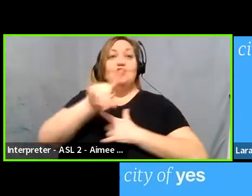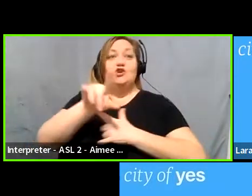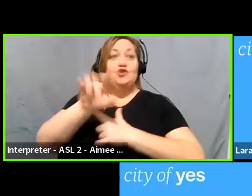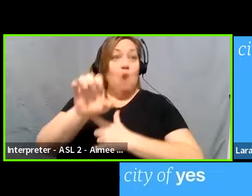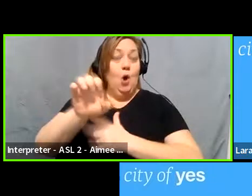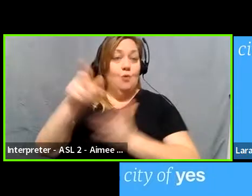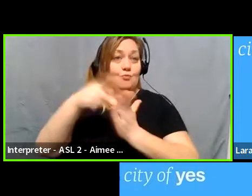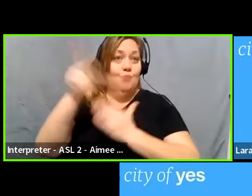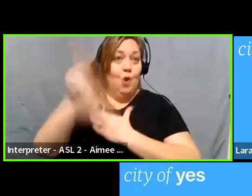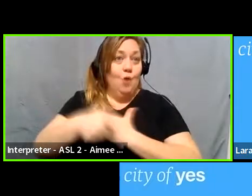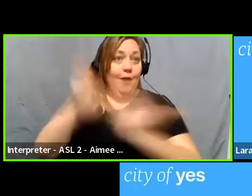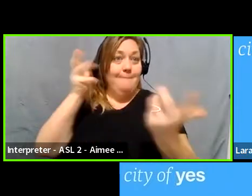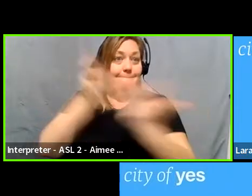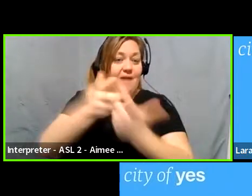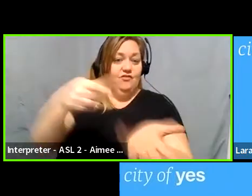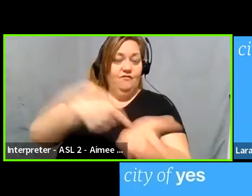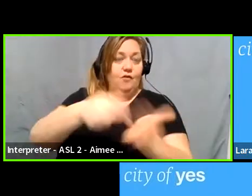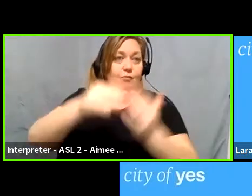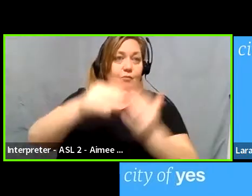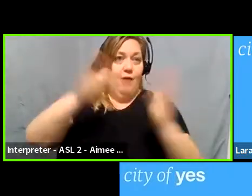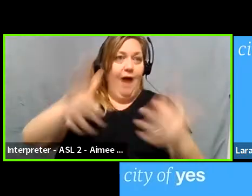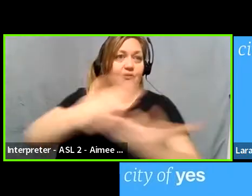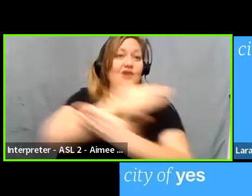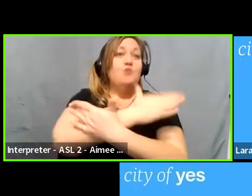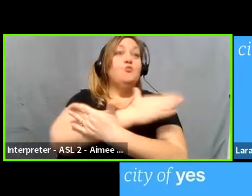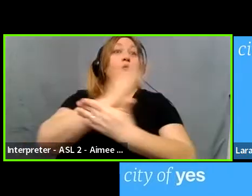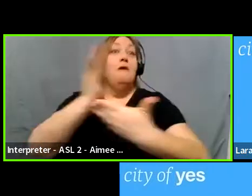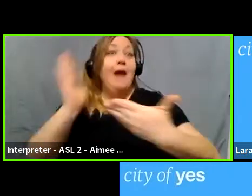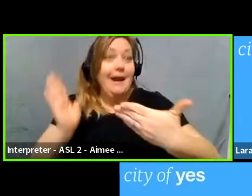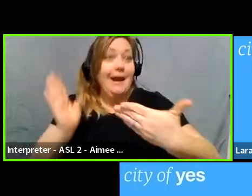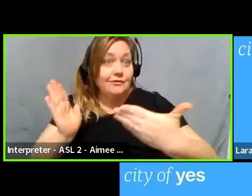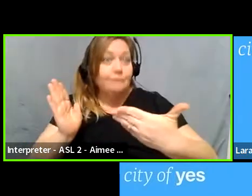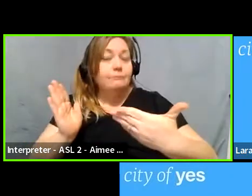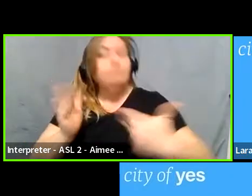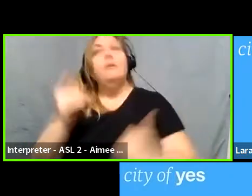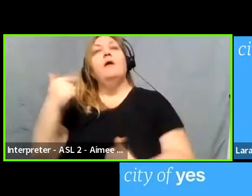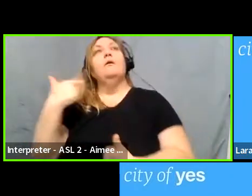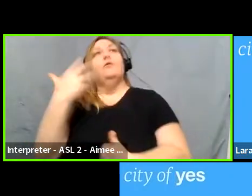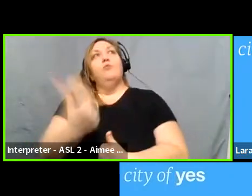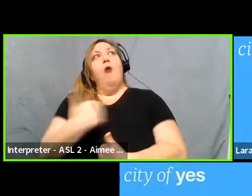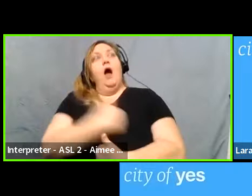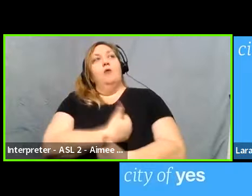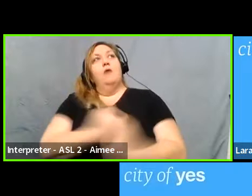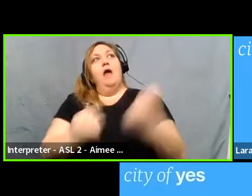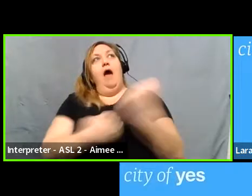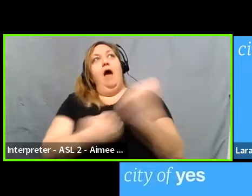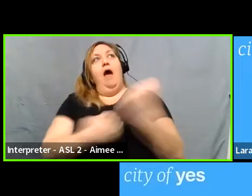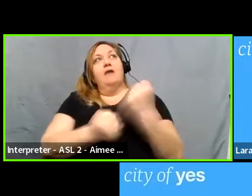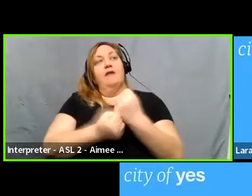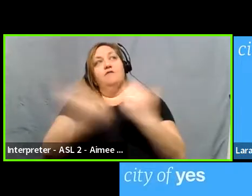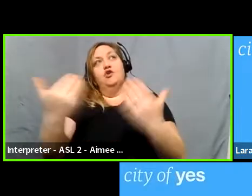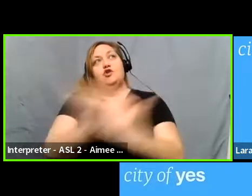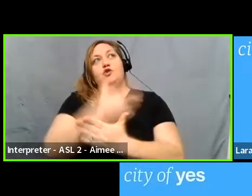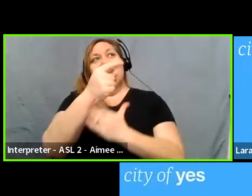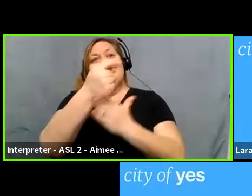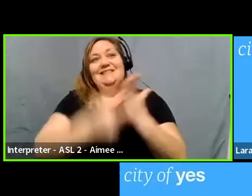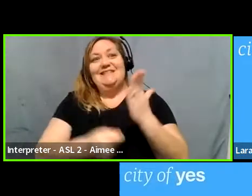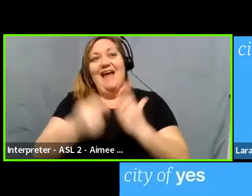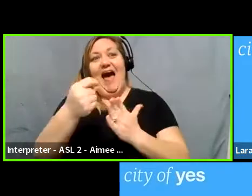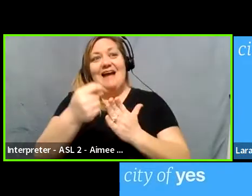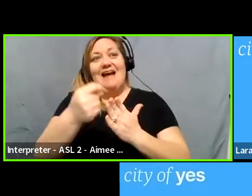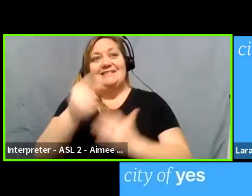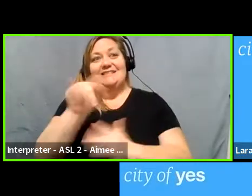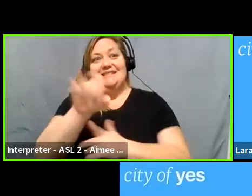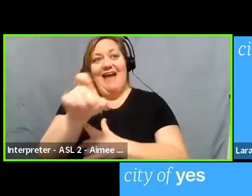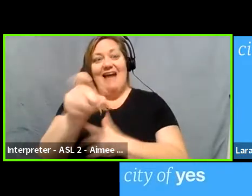um, for affordable housing. It's also why we advocated for a renewed tax incentive that creates truly affordable